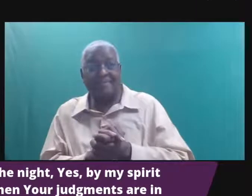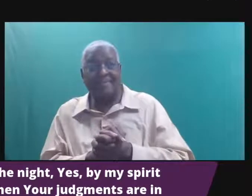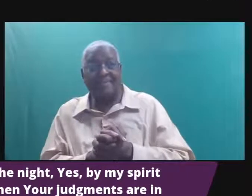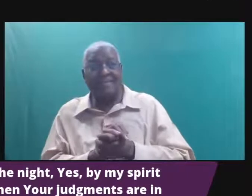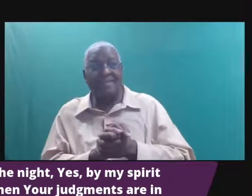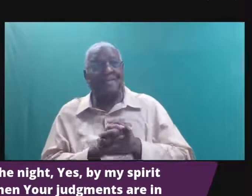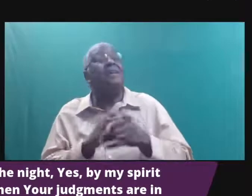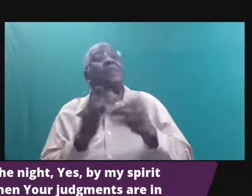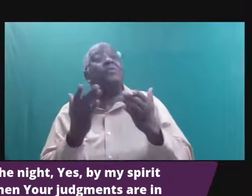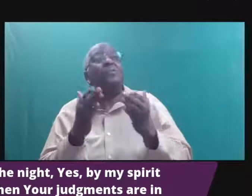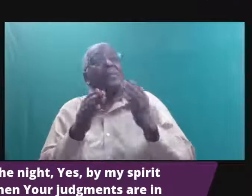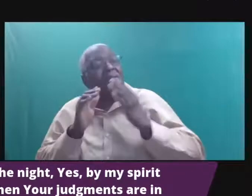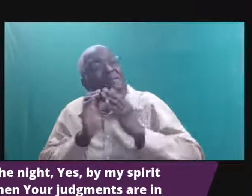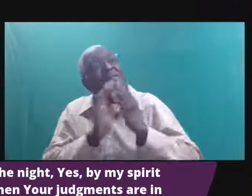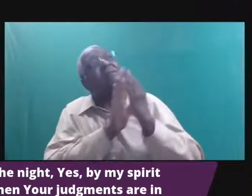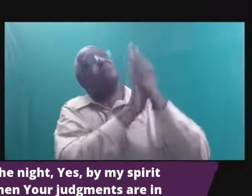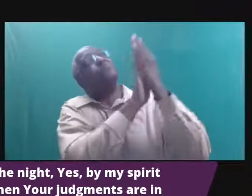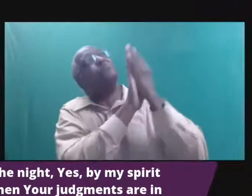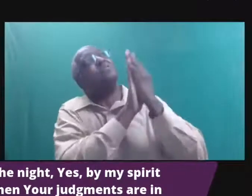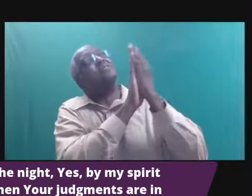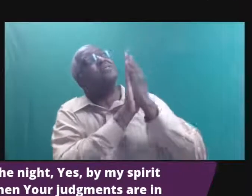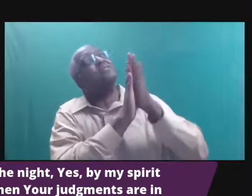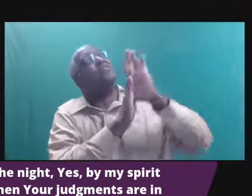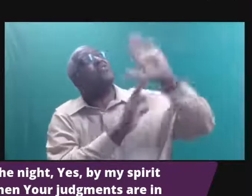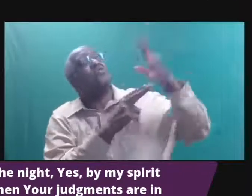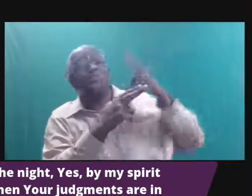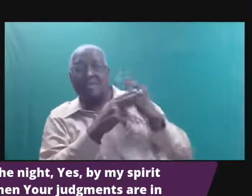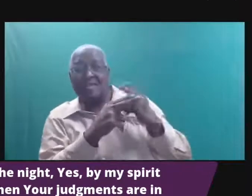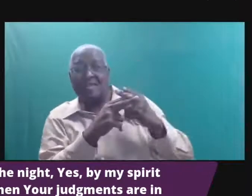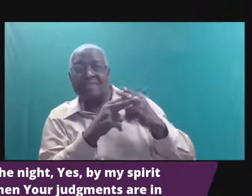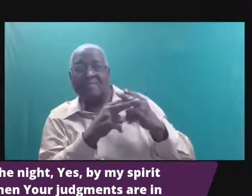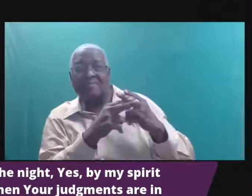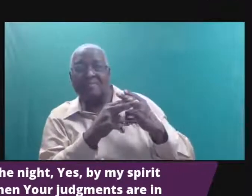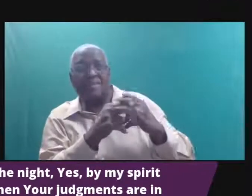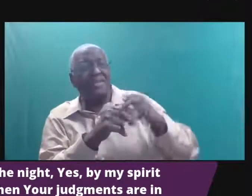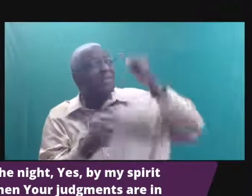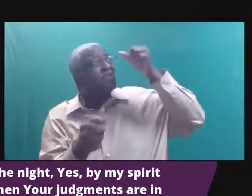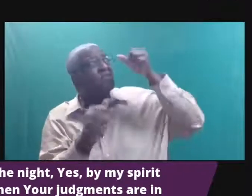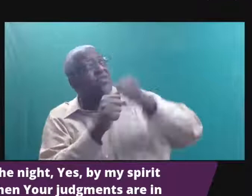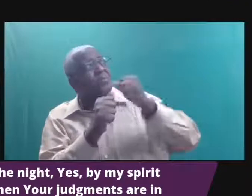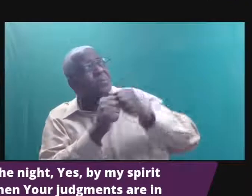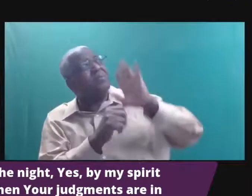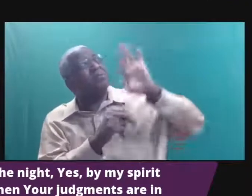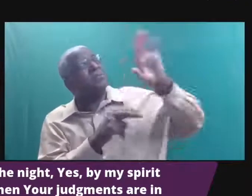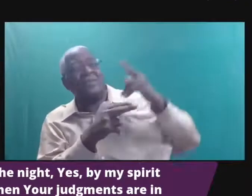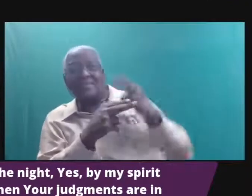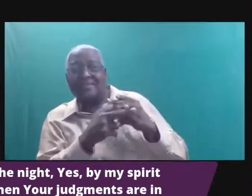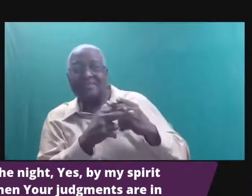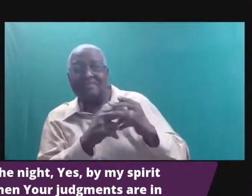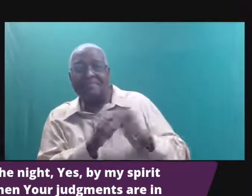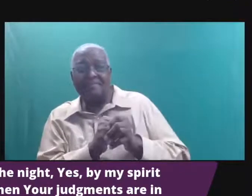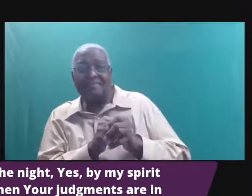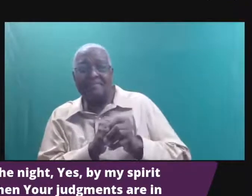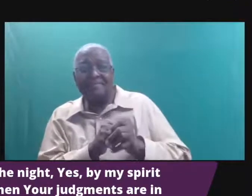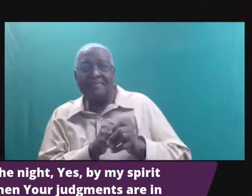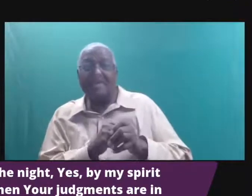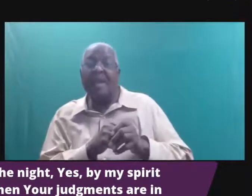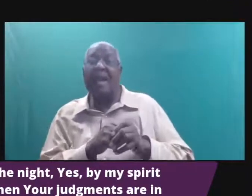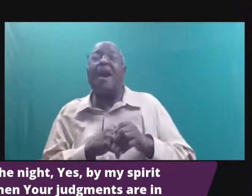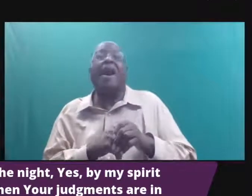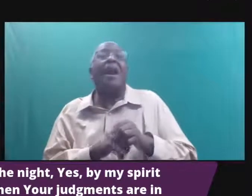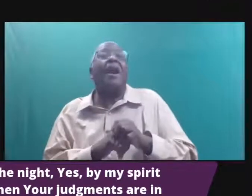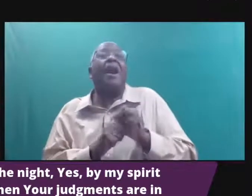in the presence of your name and the remembrance of your name. Oh man. In other words,